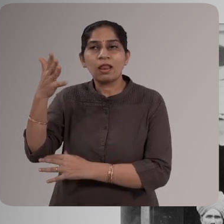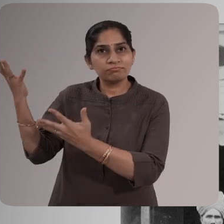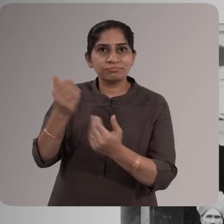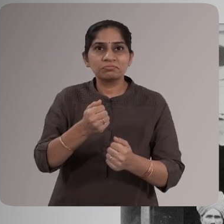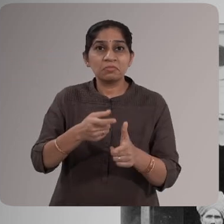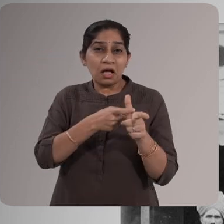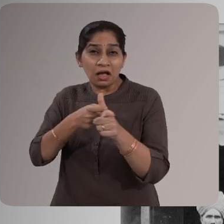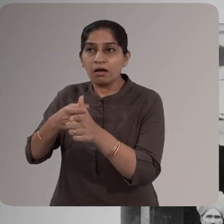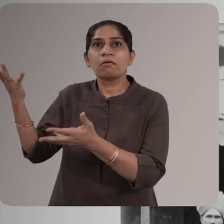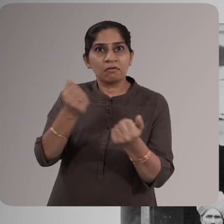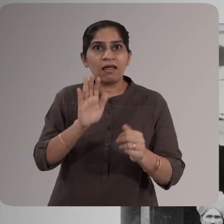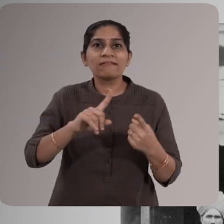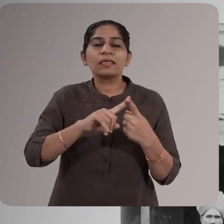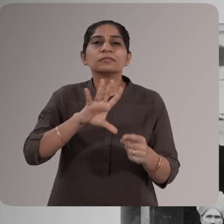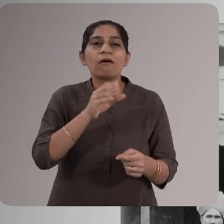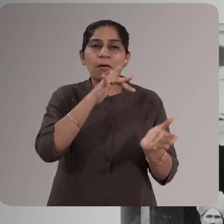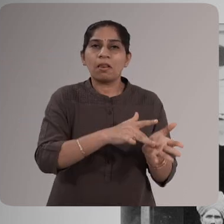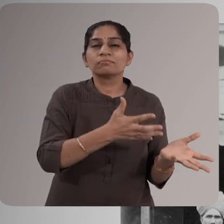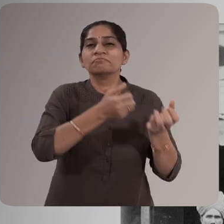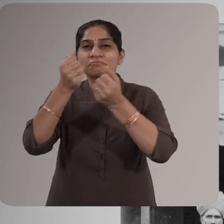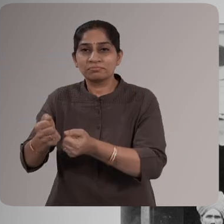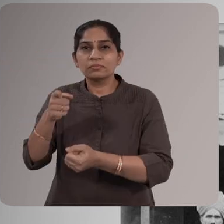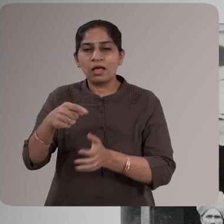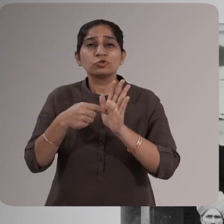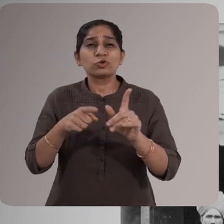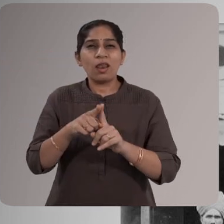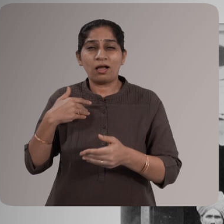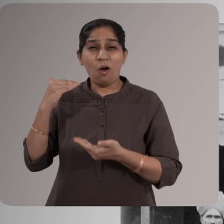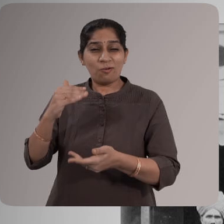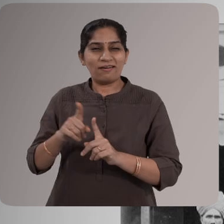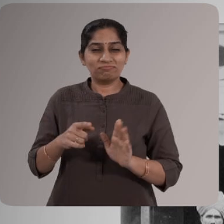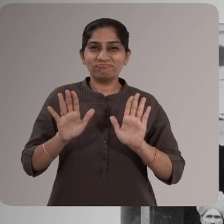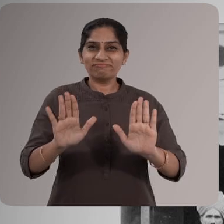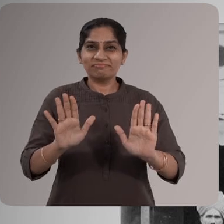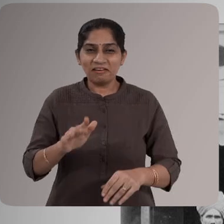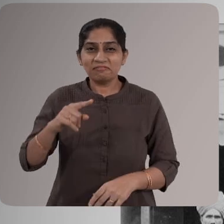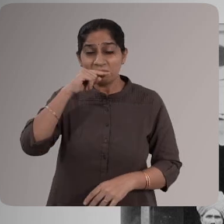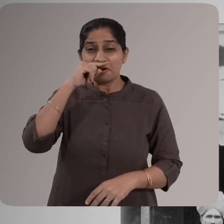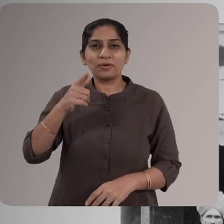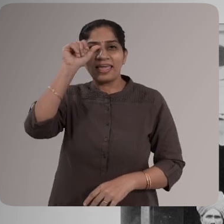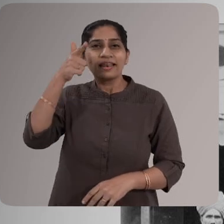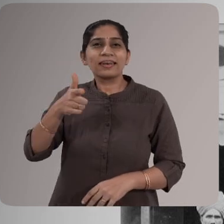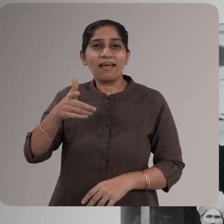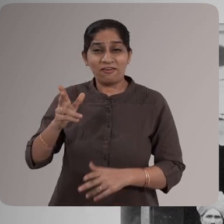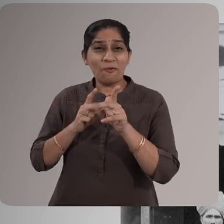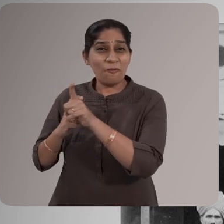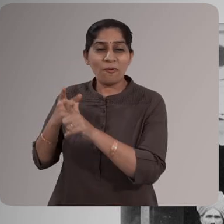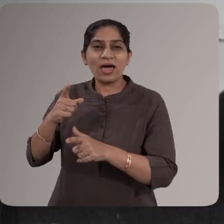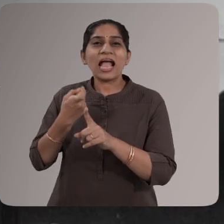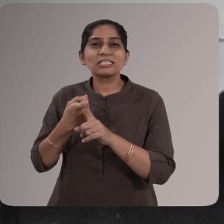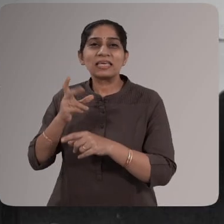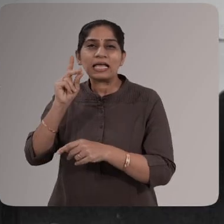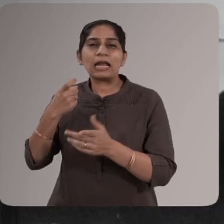and machine gun from East Africa, displayed triumphantly as trophies by Indian officers of the 2nd Kashmir